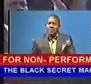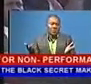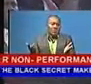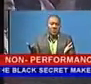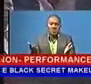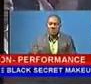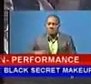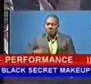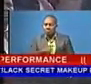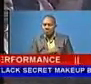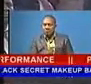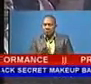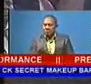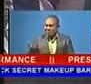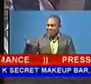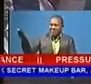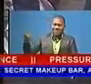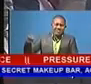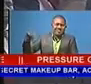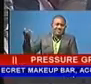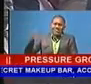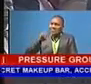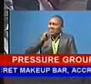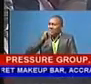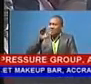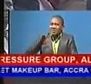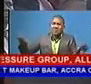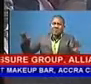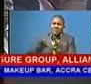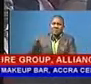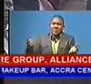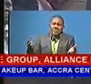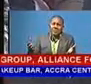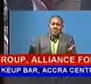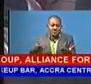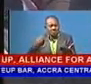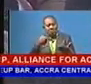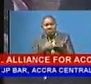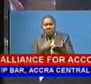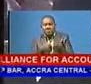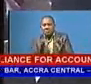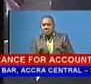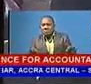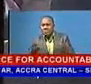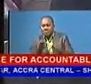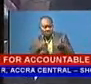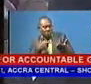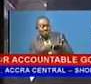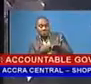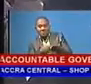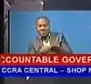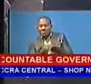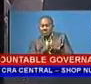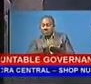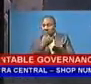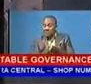decisions, I think are quite irrelevant. And the relevant provisions as contained in the Evidence Act